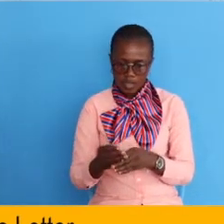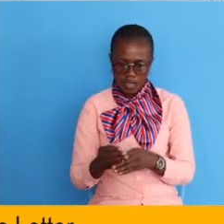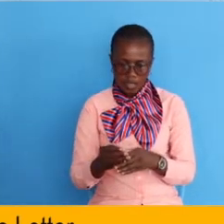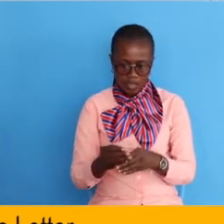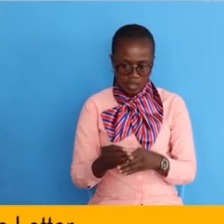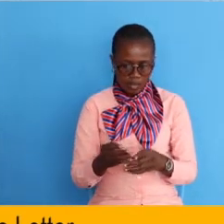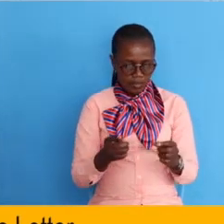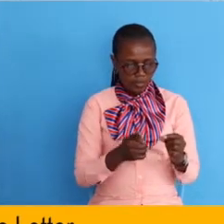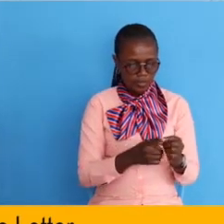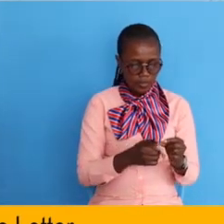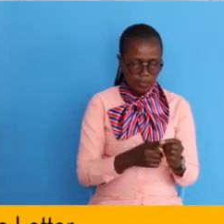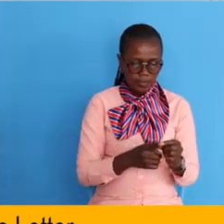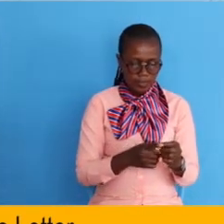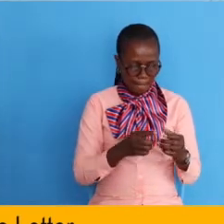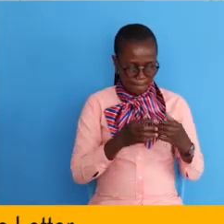dear sir,